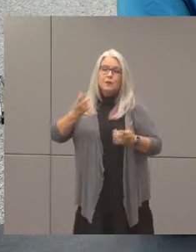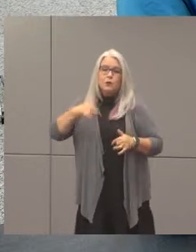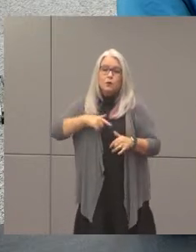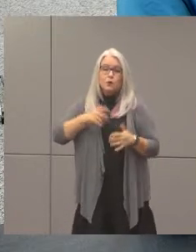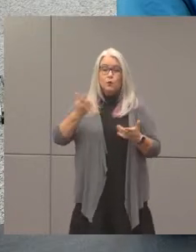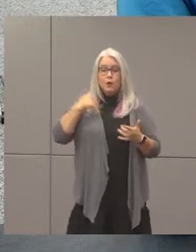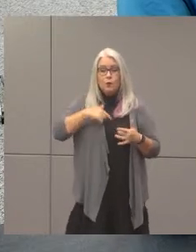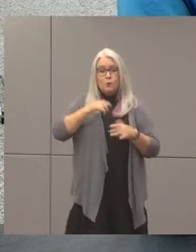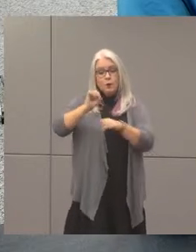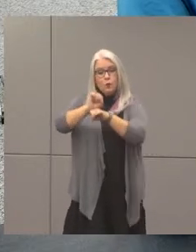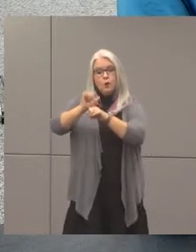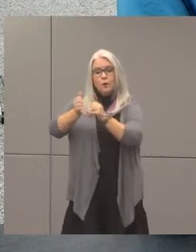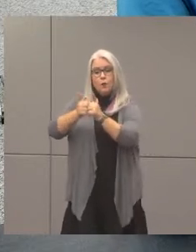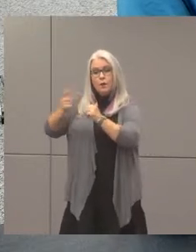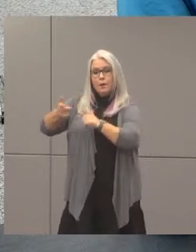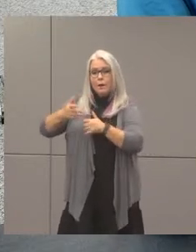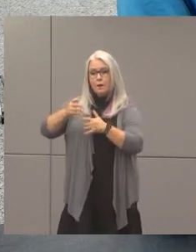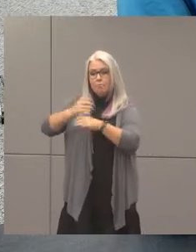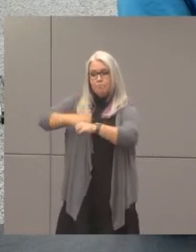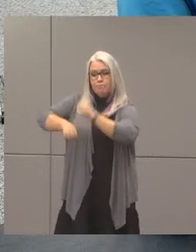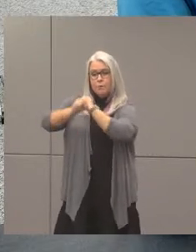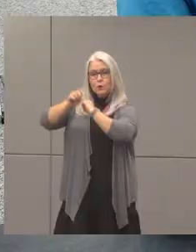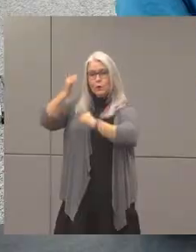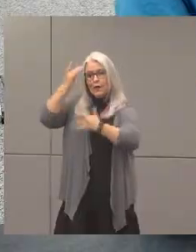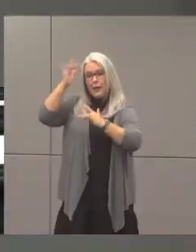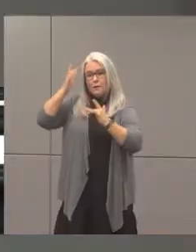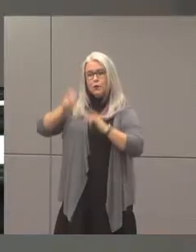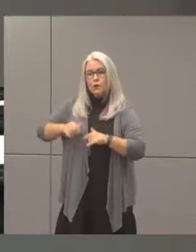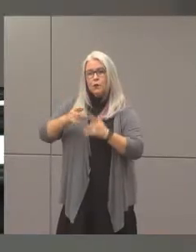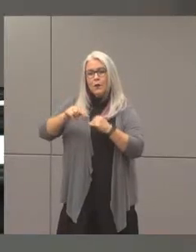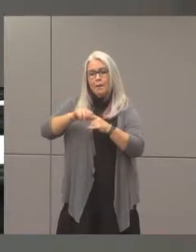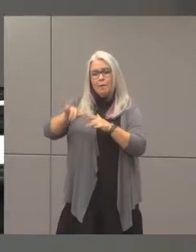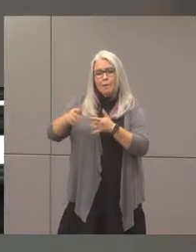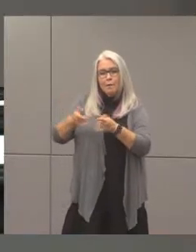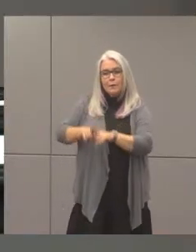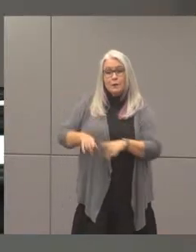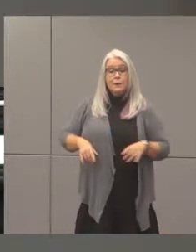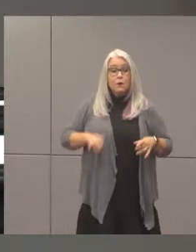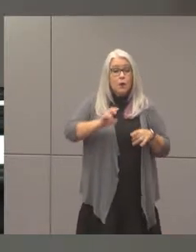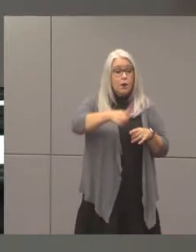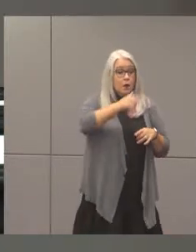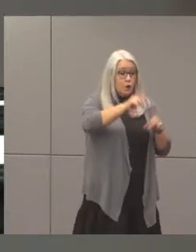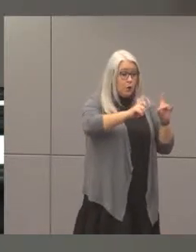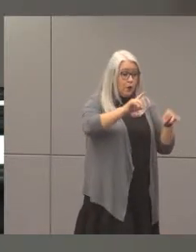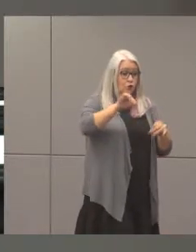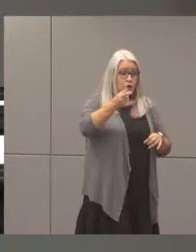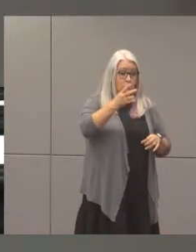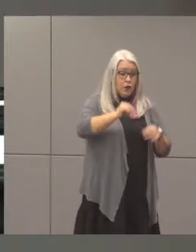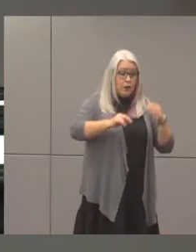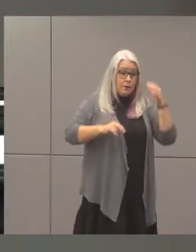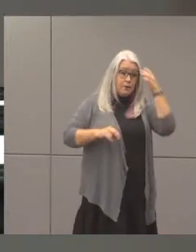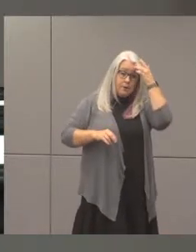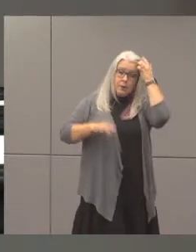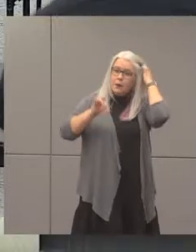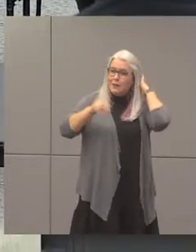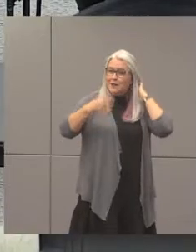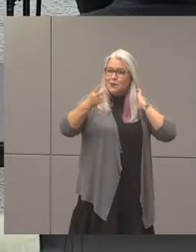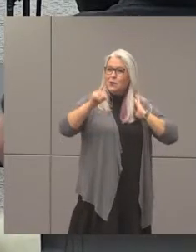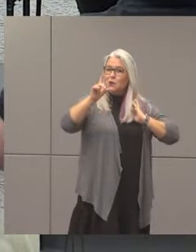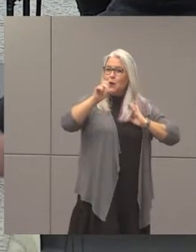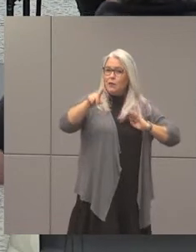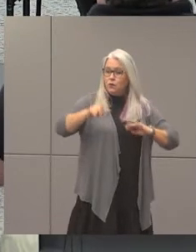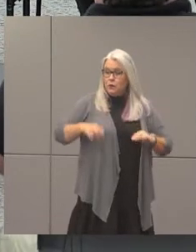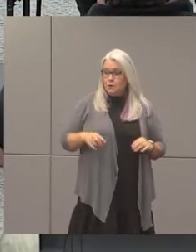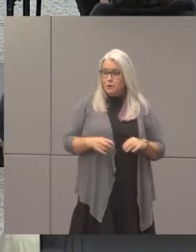on. Great. That's it. Thank you. Any other questions? John? Two questions. First